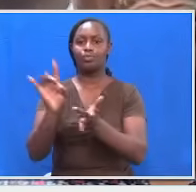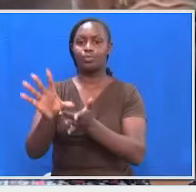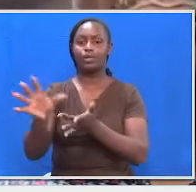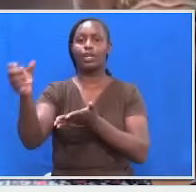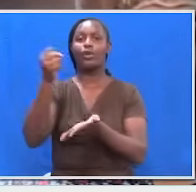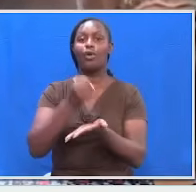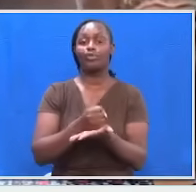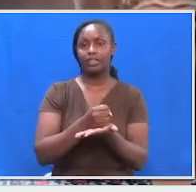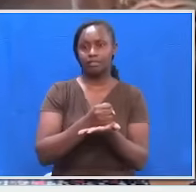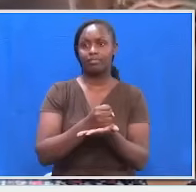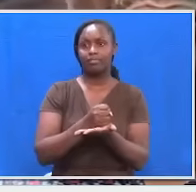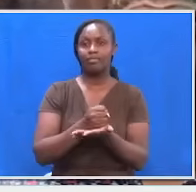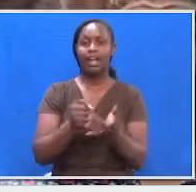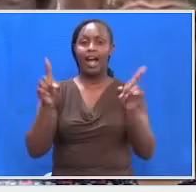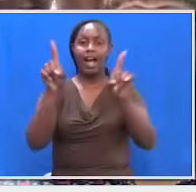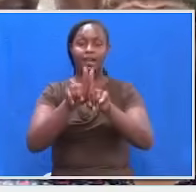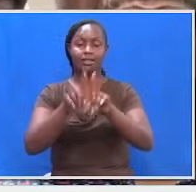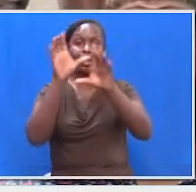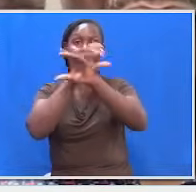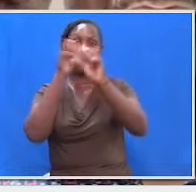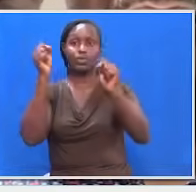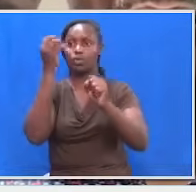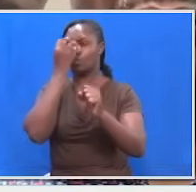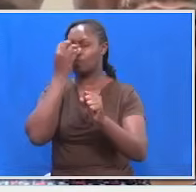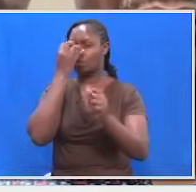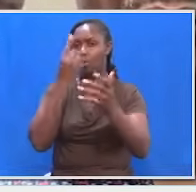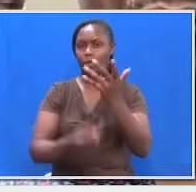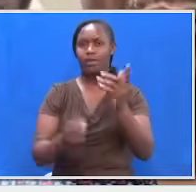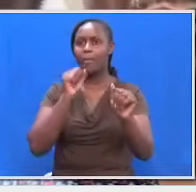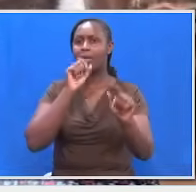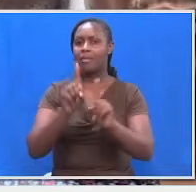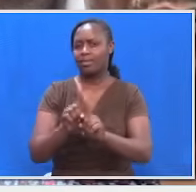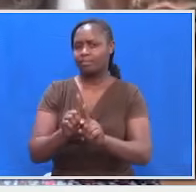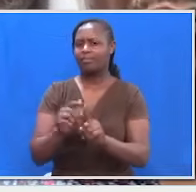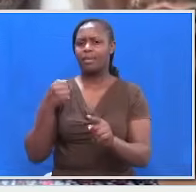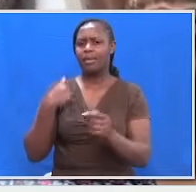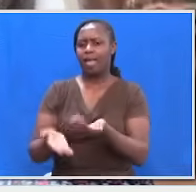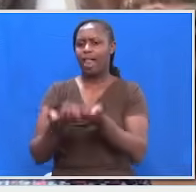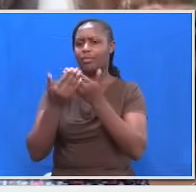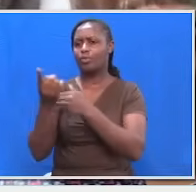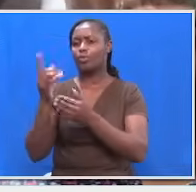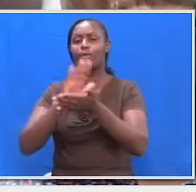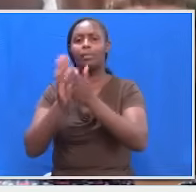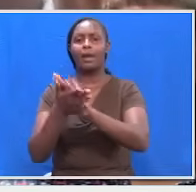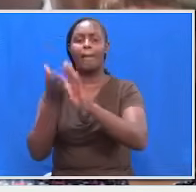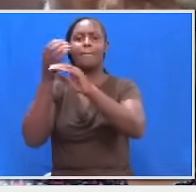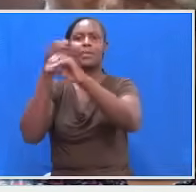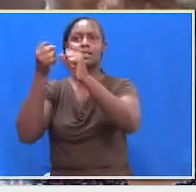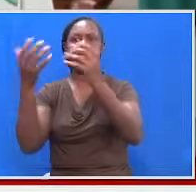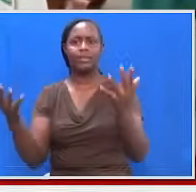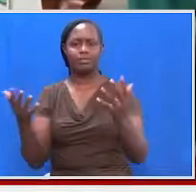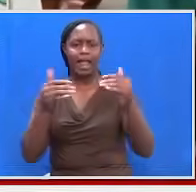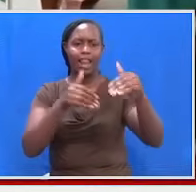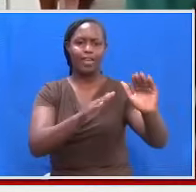So I asked President William Ruto, my brother, I helped you to be president. Leave me alone. Leave my children